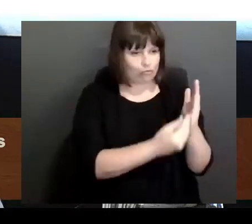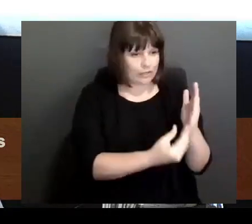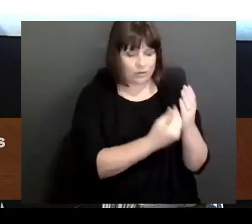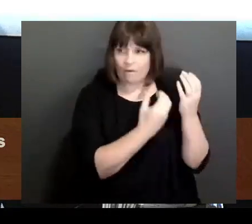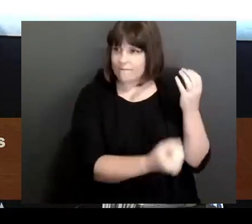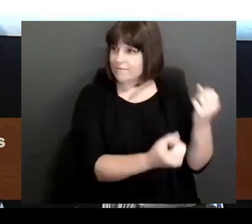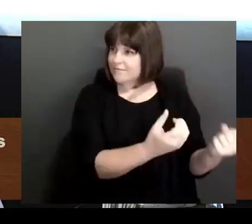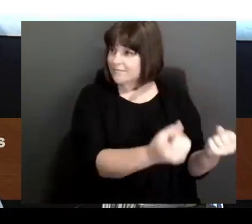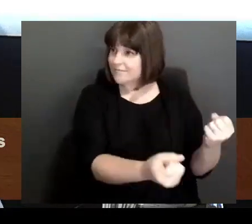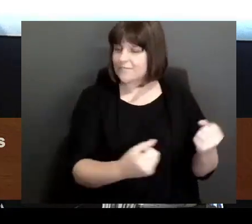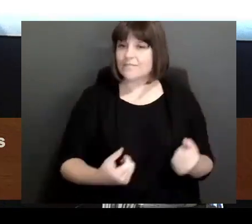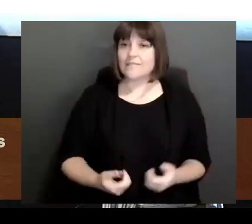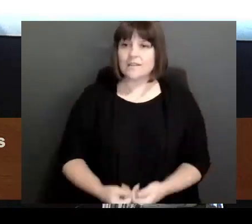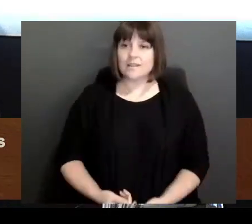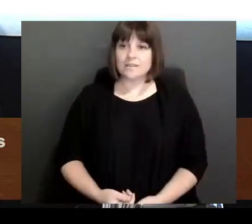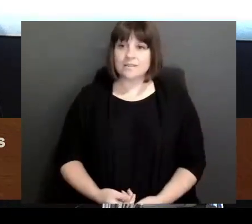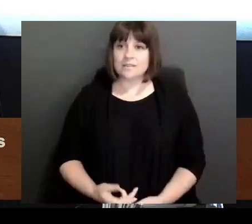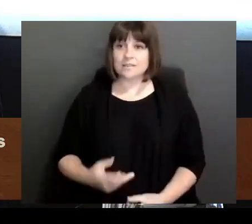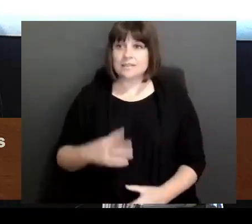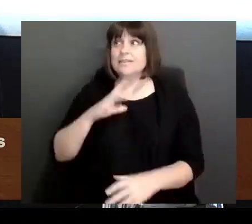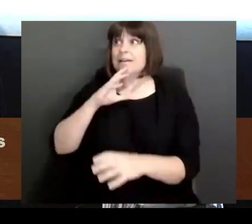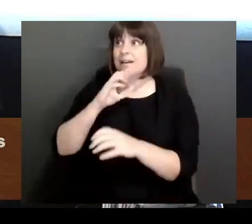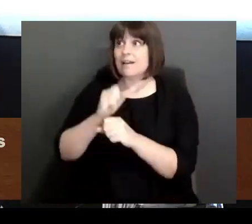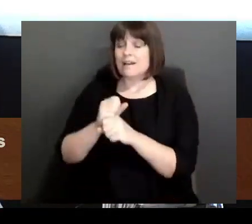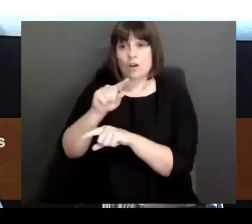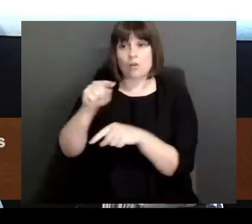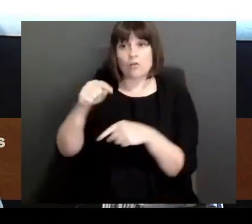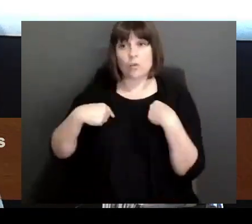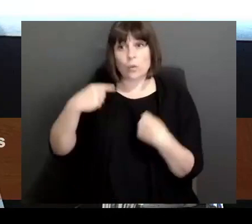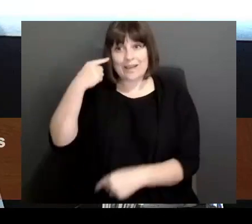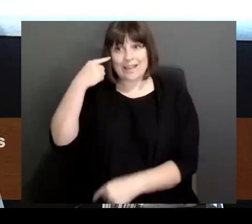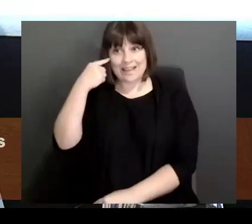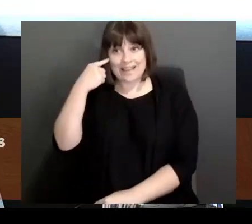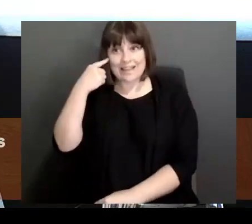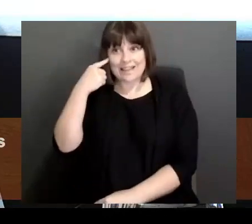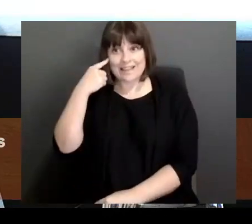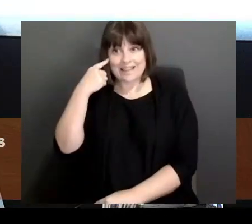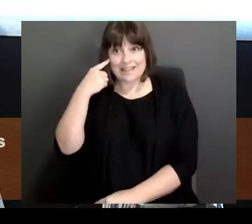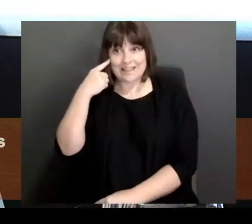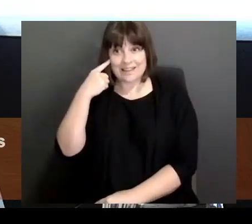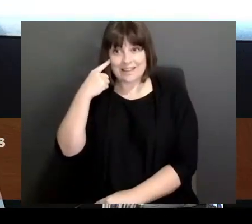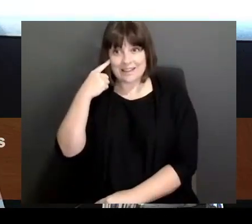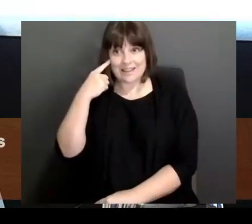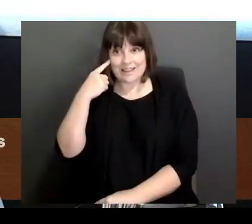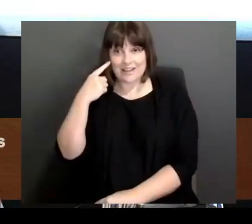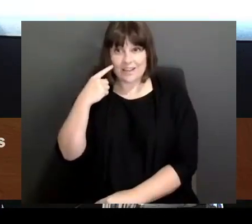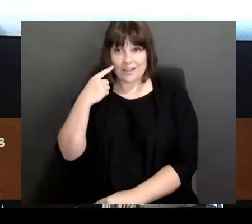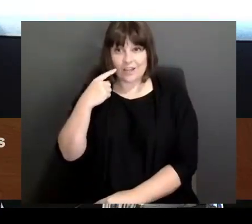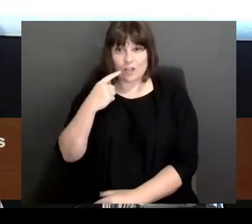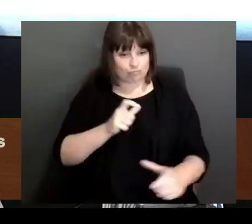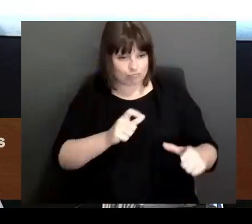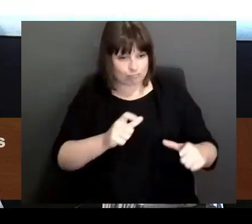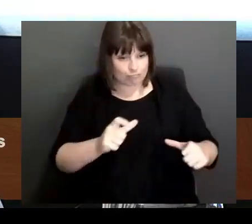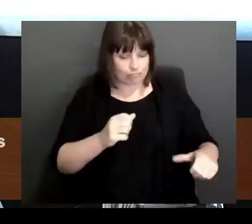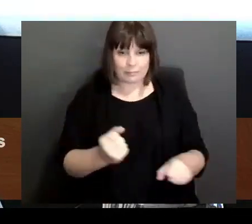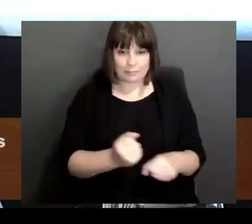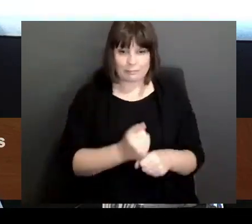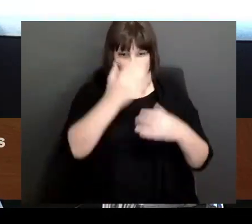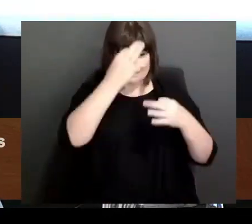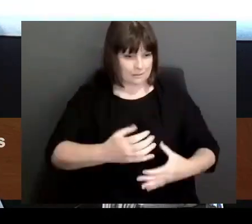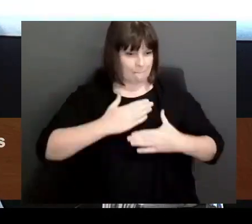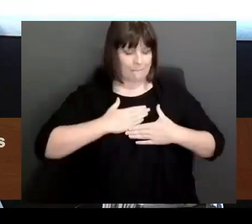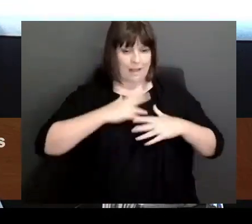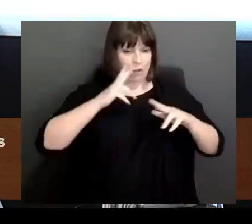We're kidding ourselves as a government if we think that self-determination can be achieved through more